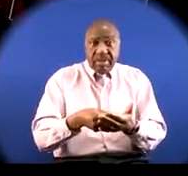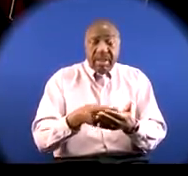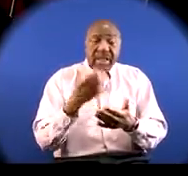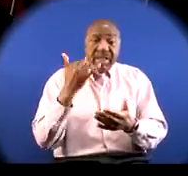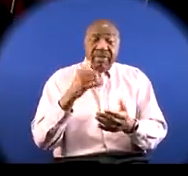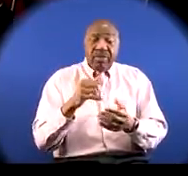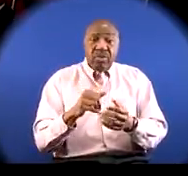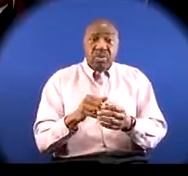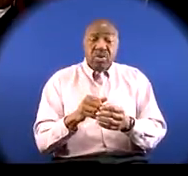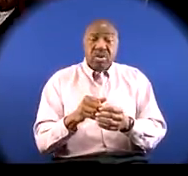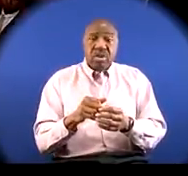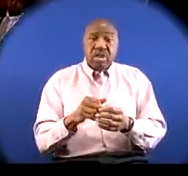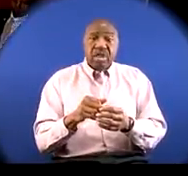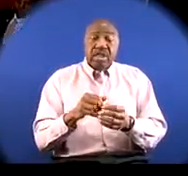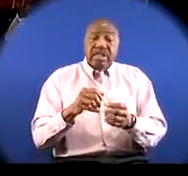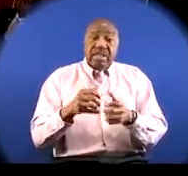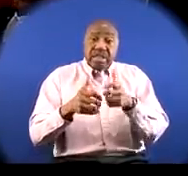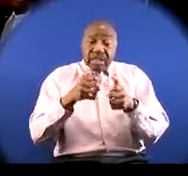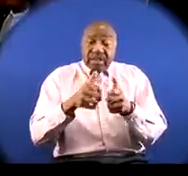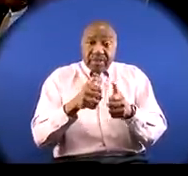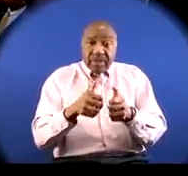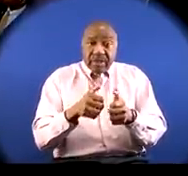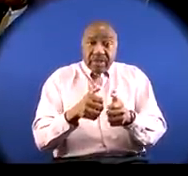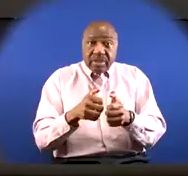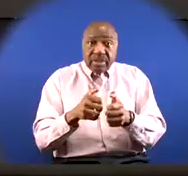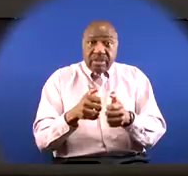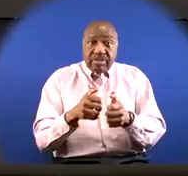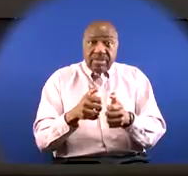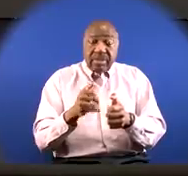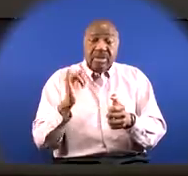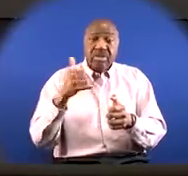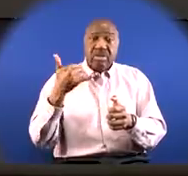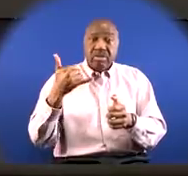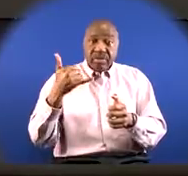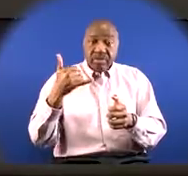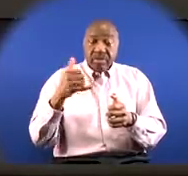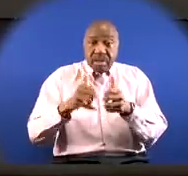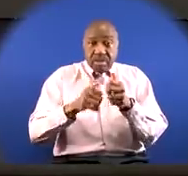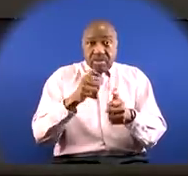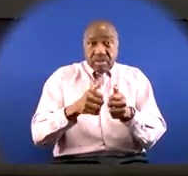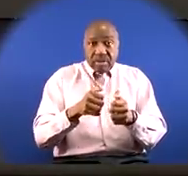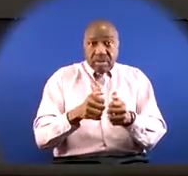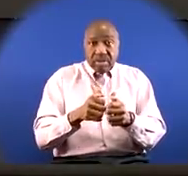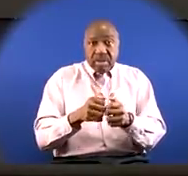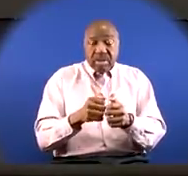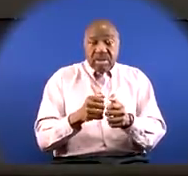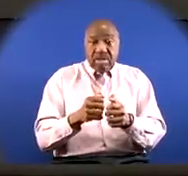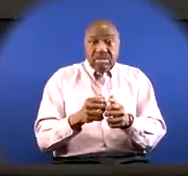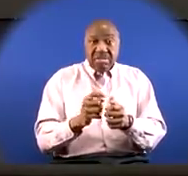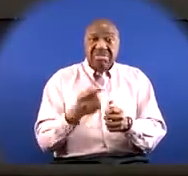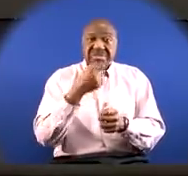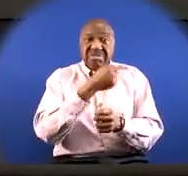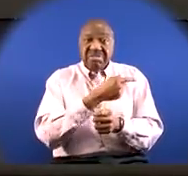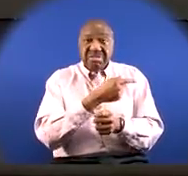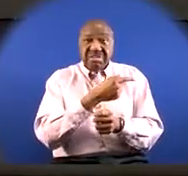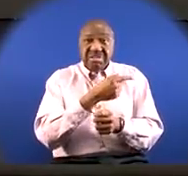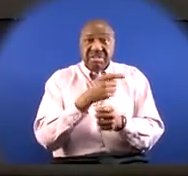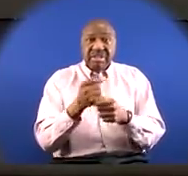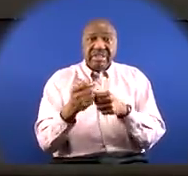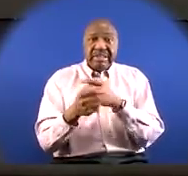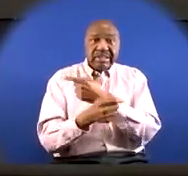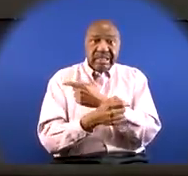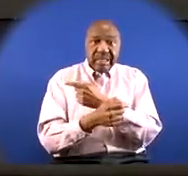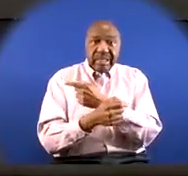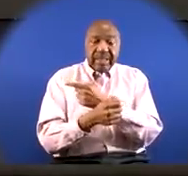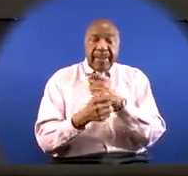put that tangible paper gift into that envelope. Or you can use the digital platforms that are available to us. You'll see them scrolling on the screen. There are